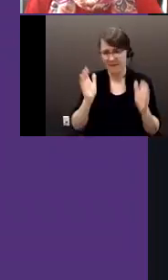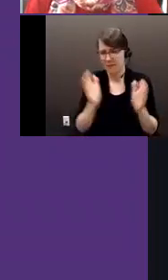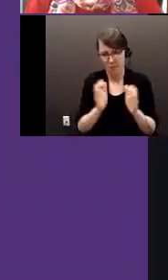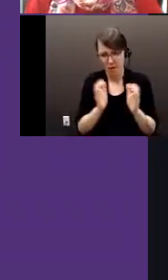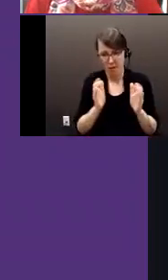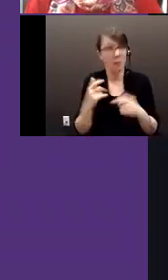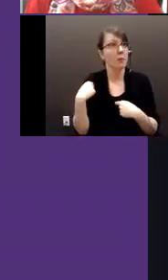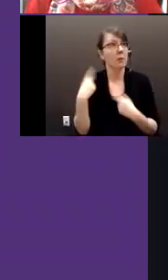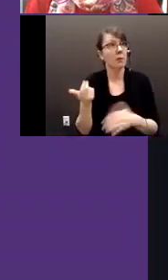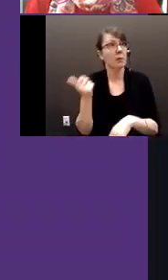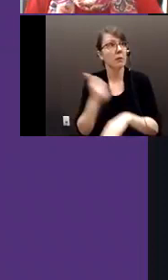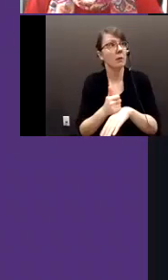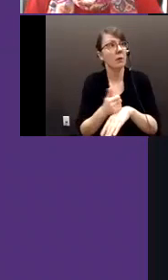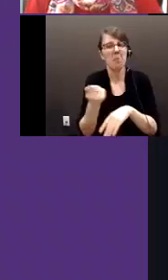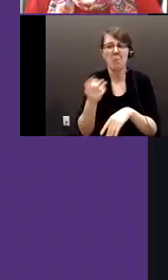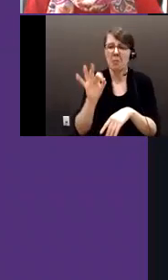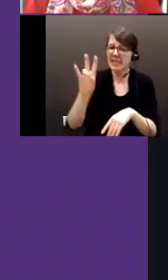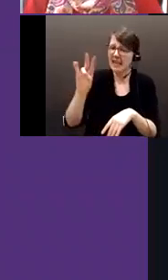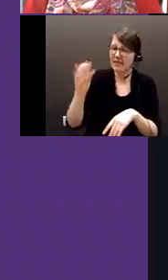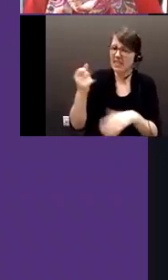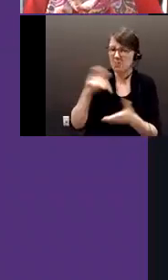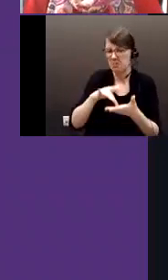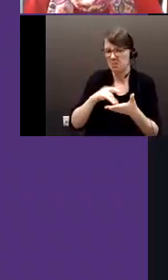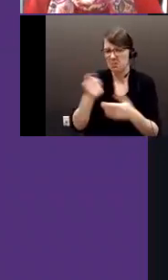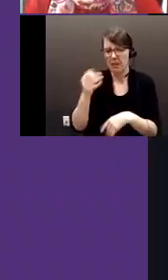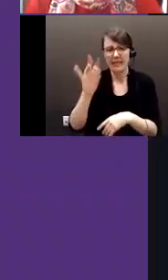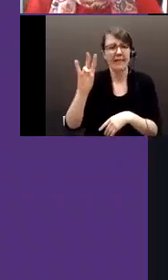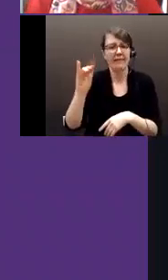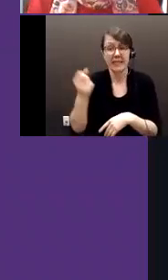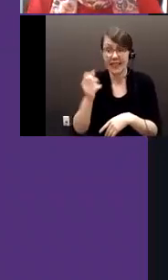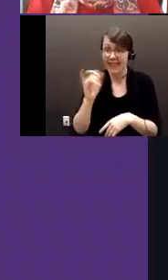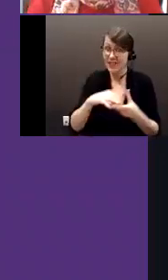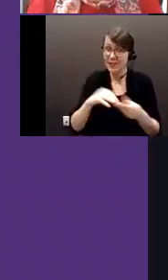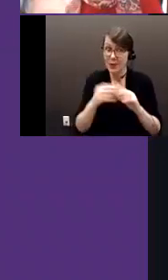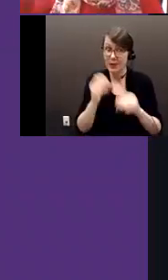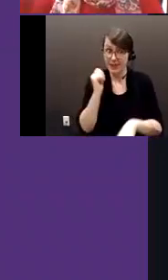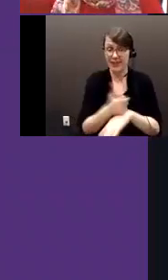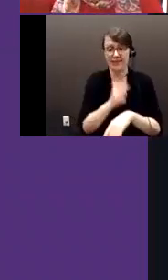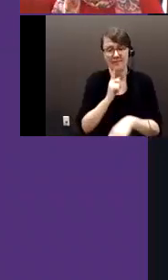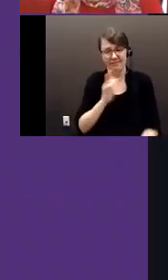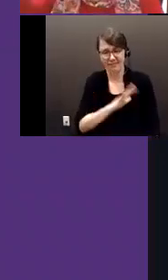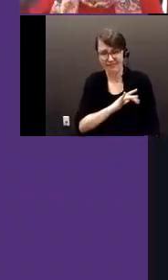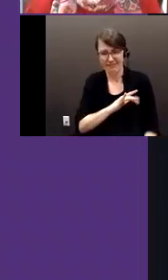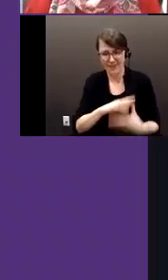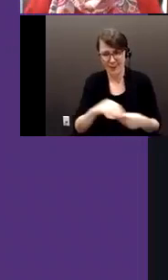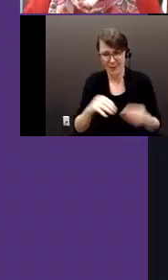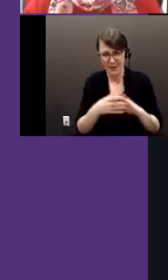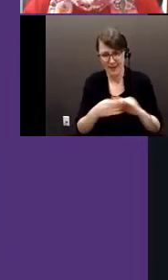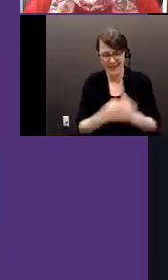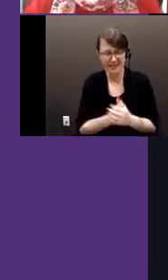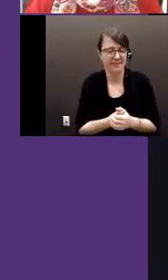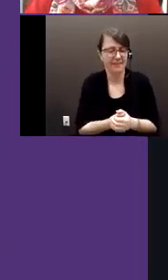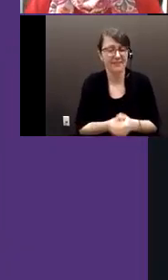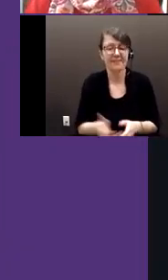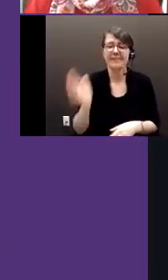since about the mid-70s. It's actually a great little story that I love to share with people. In the early 70s, a group of women